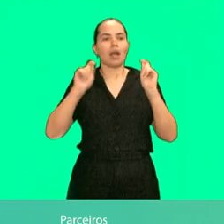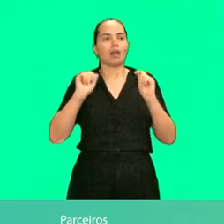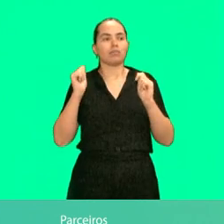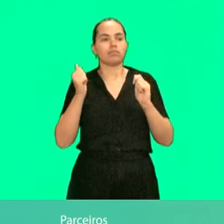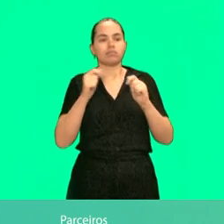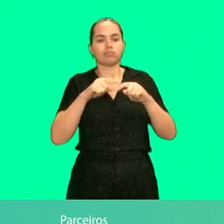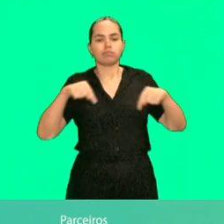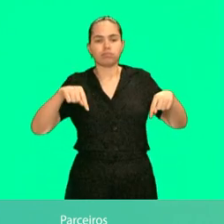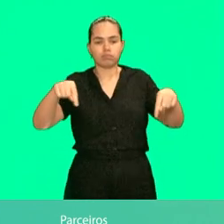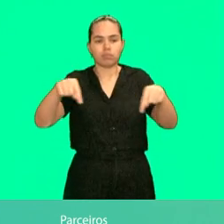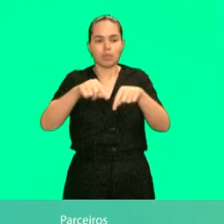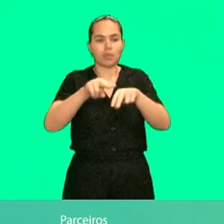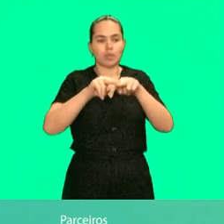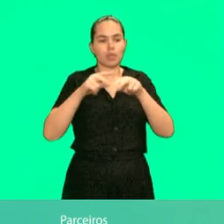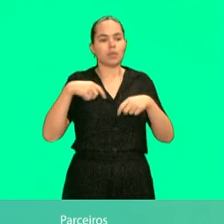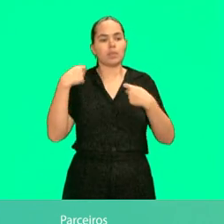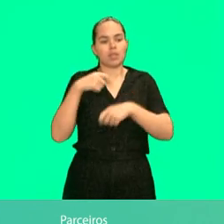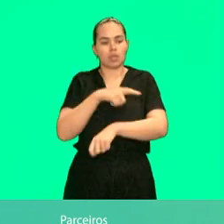and